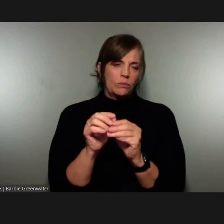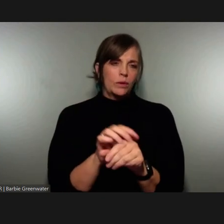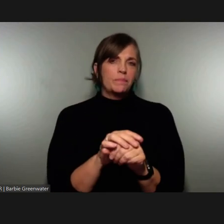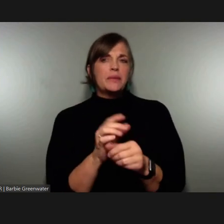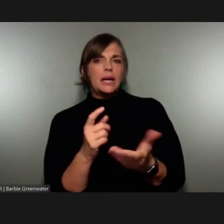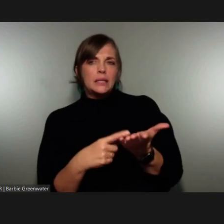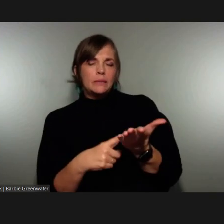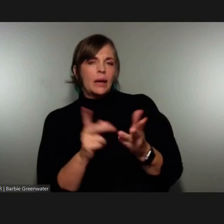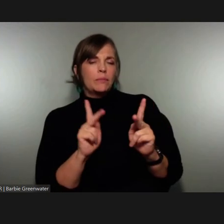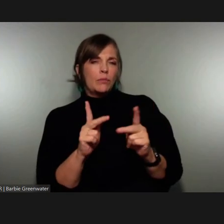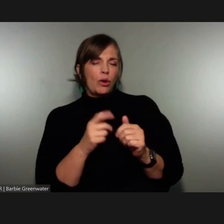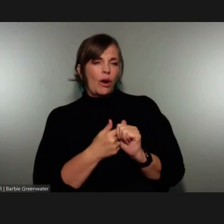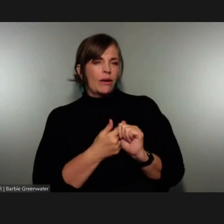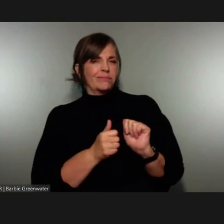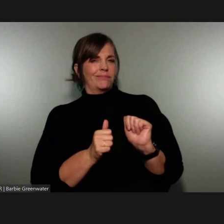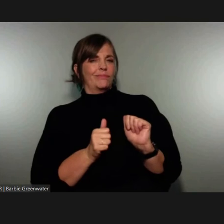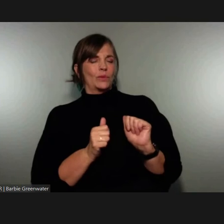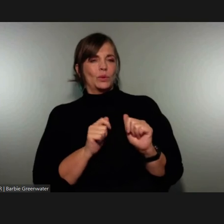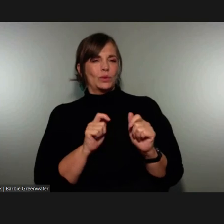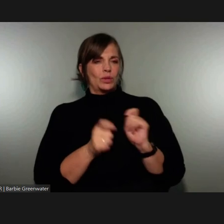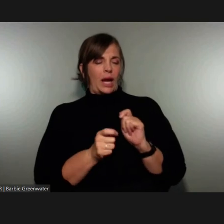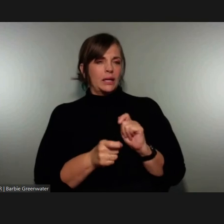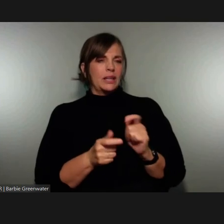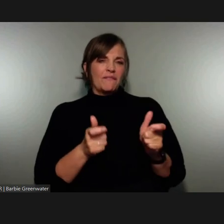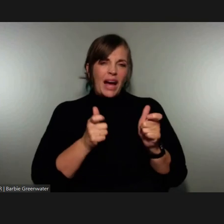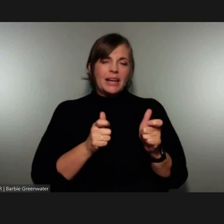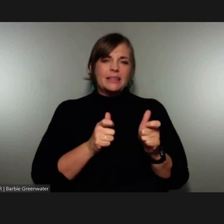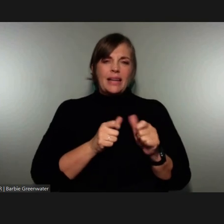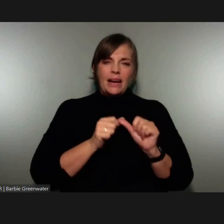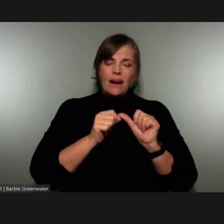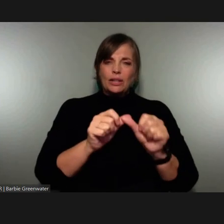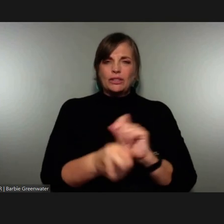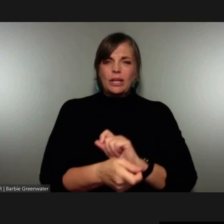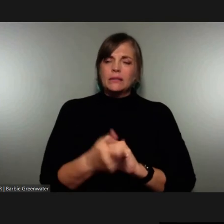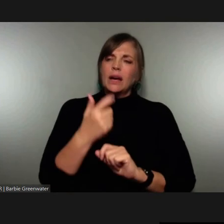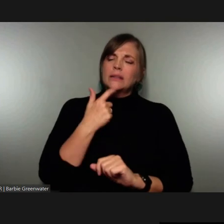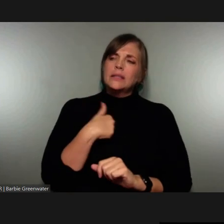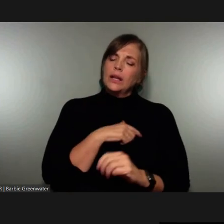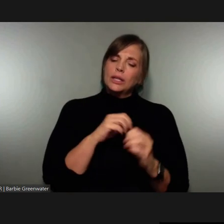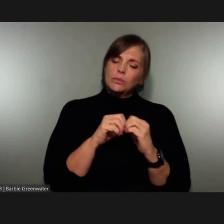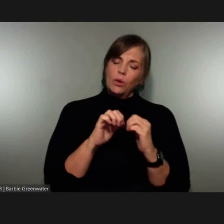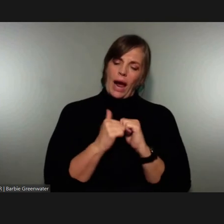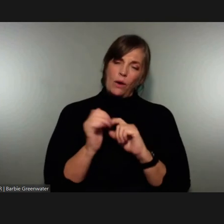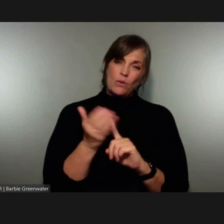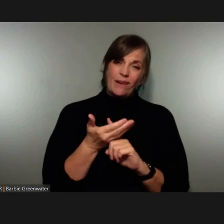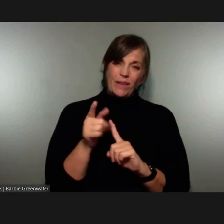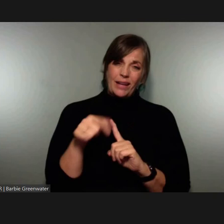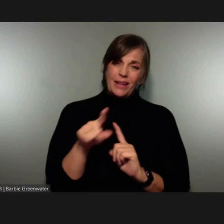change, particularly fast-paced and constant change. Tell us more about how you convince the staff at the Rochester